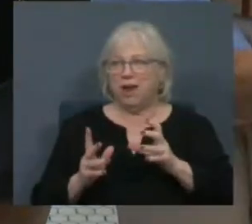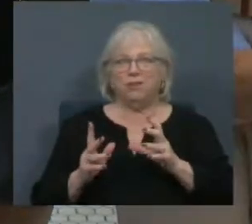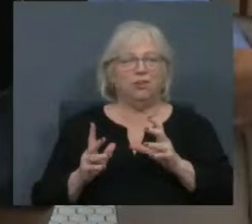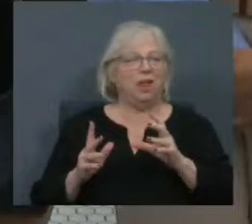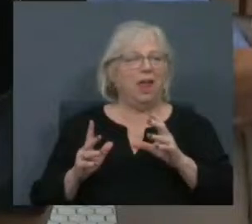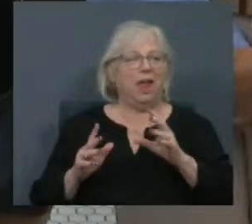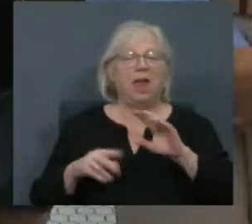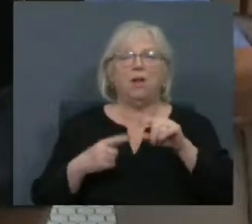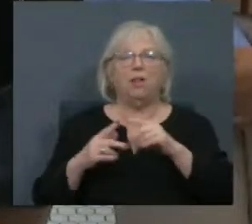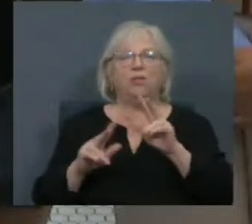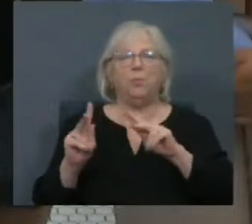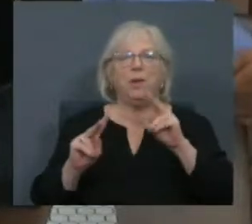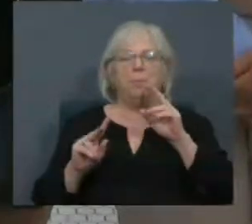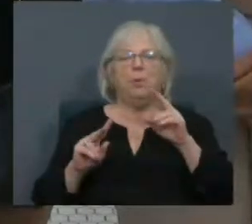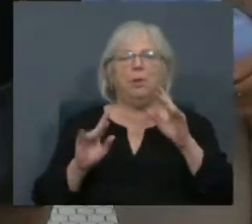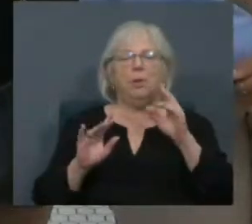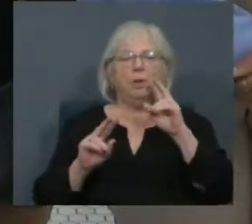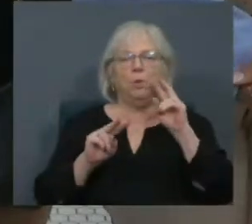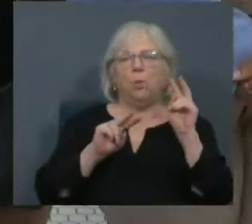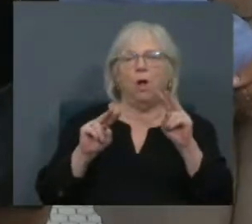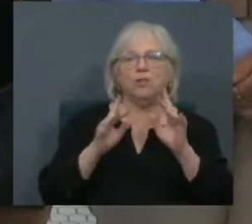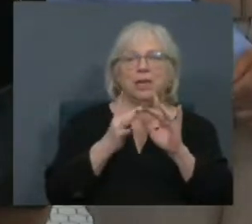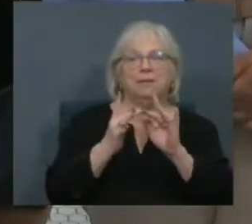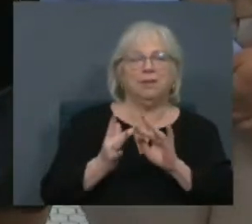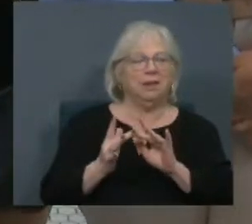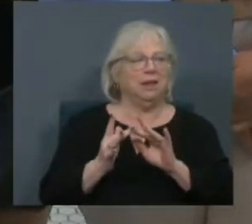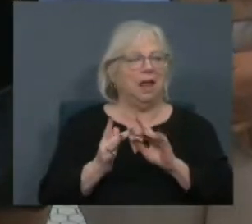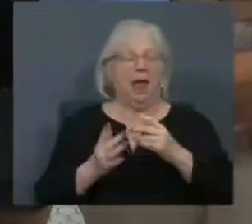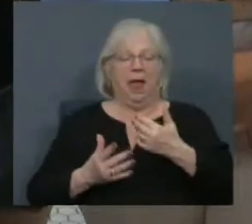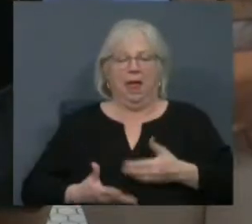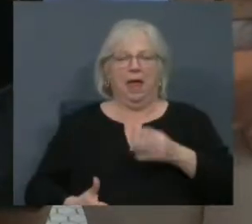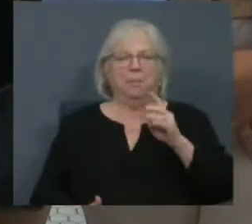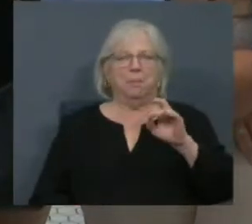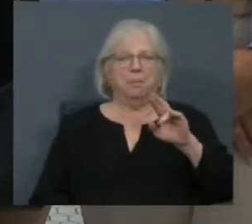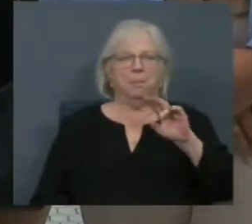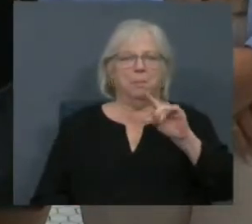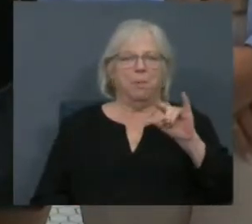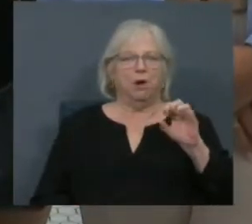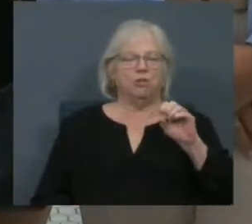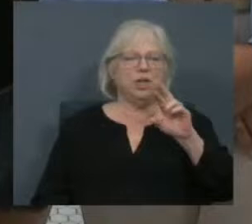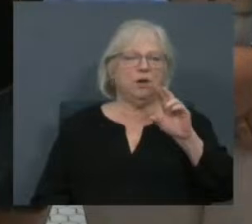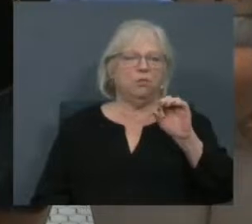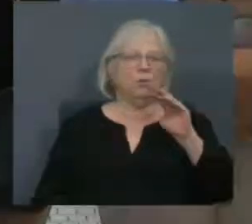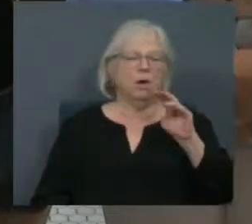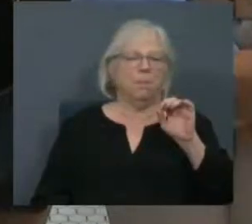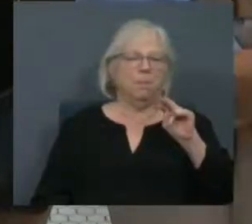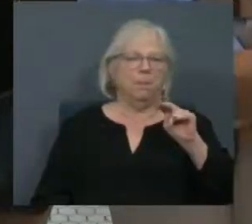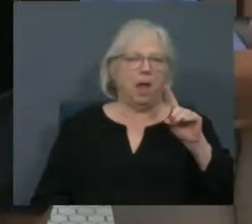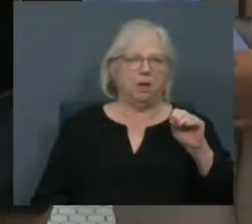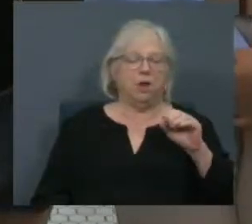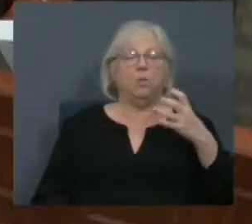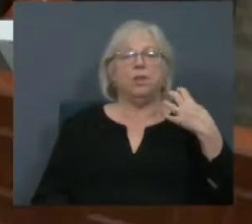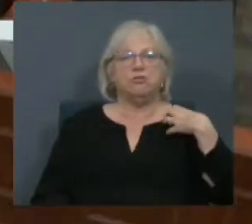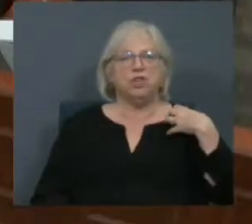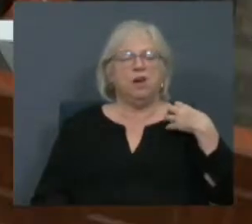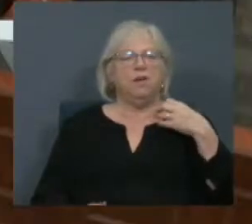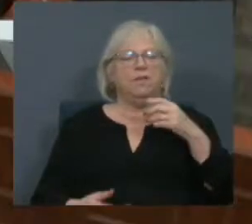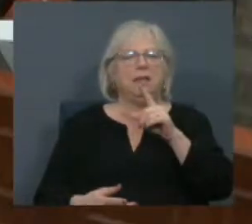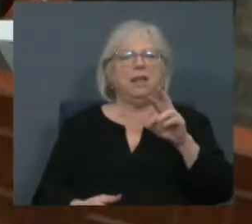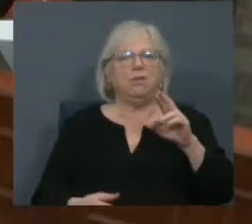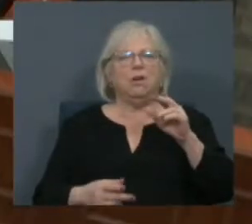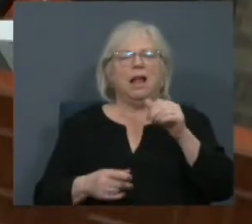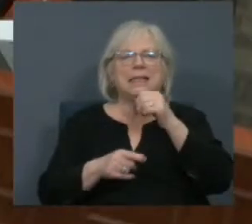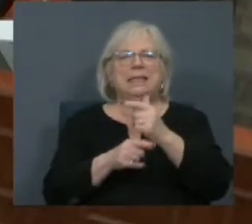also virtually. Tonight, I have with me, I'm Margie Raimondo, the Chair of the Little Rock Sister Cities Commission, and I have with us